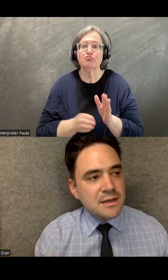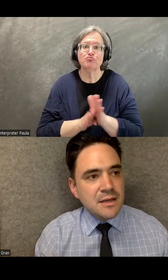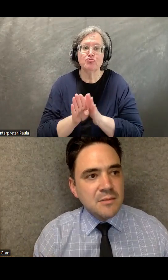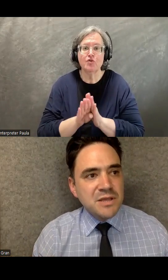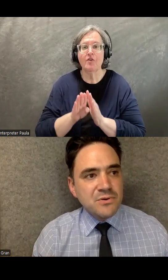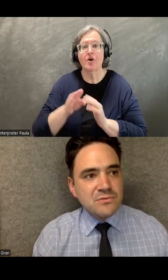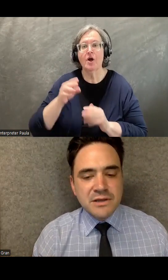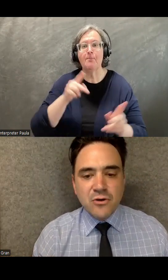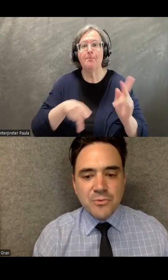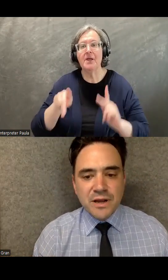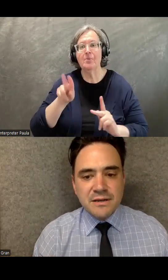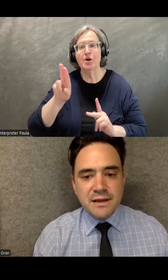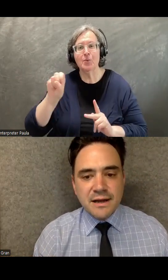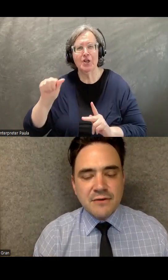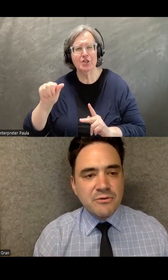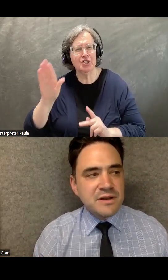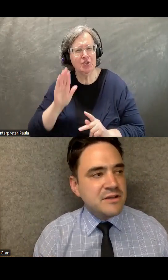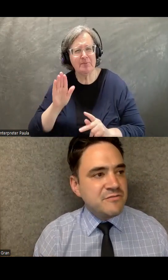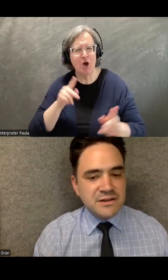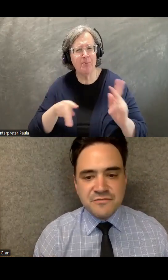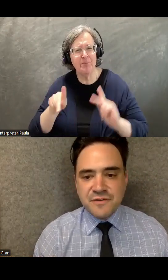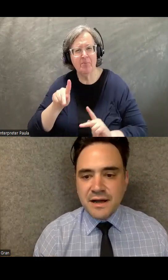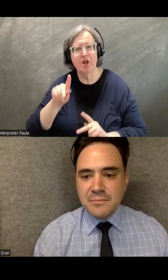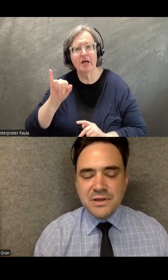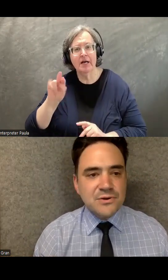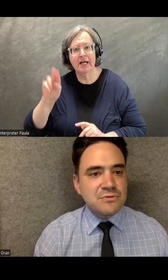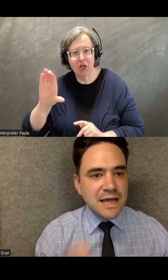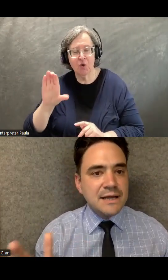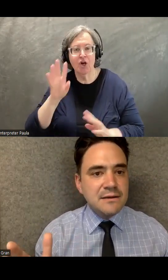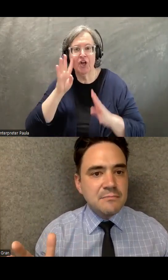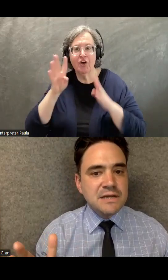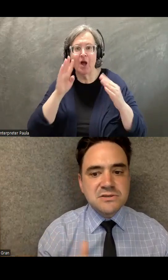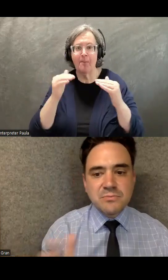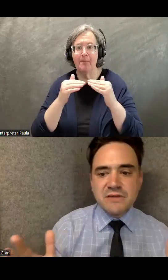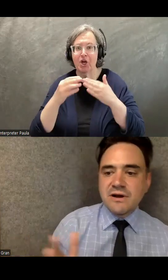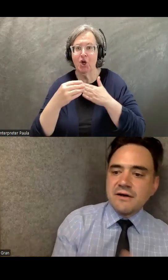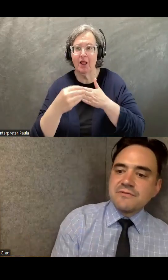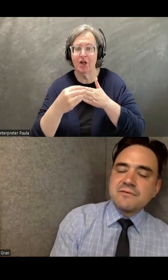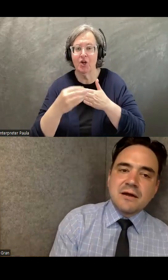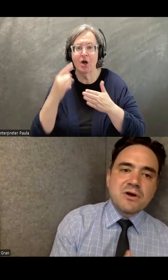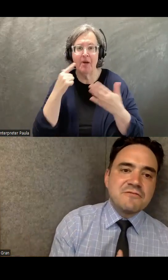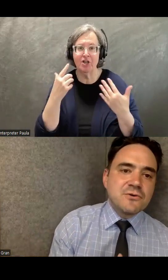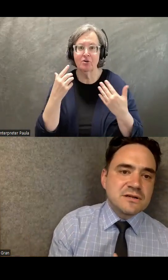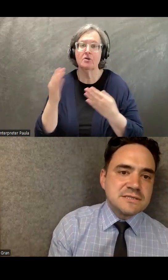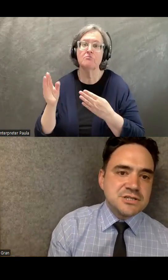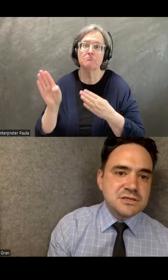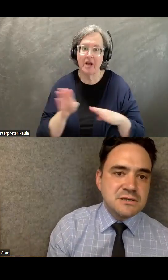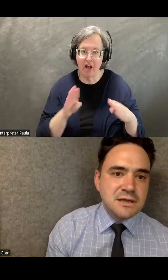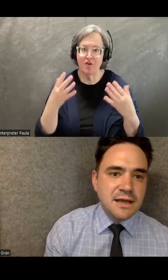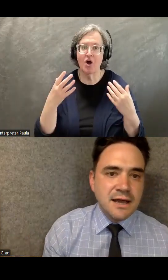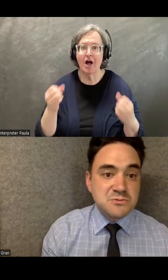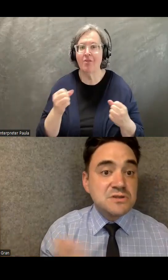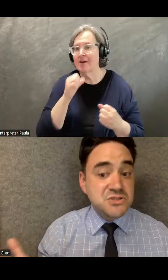formerly People Incorporated. We were an innovative, peer-led mental or behavioral health nonprofit